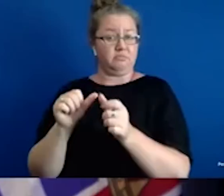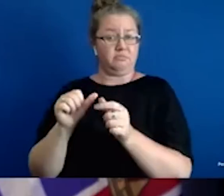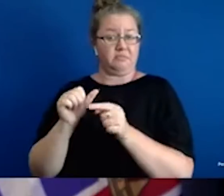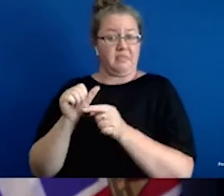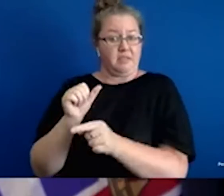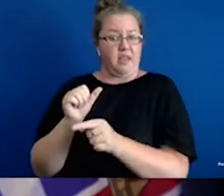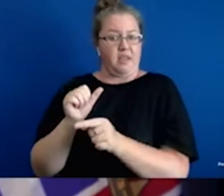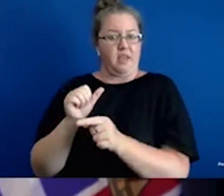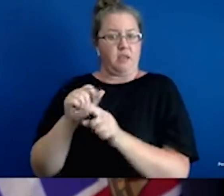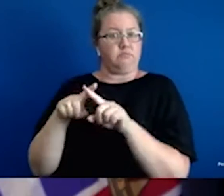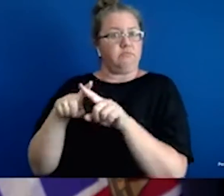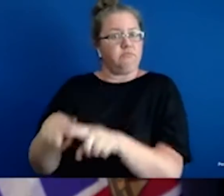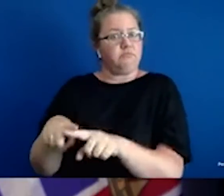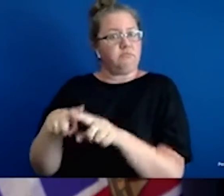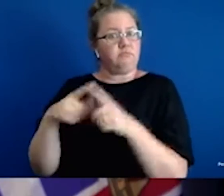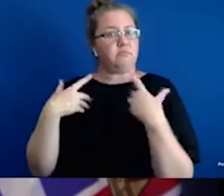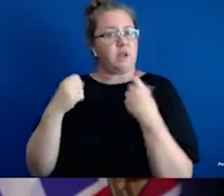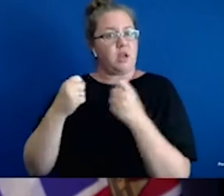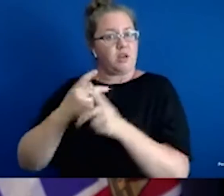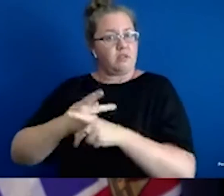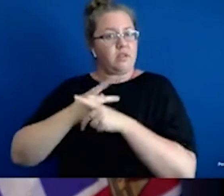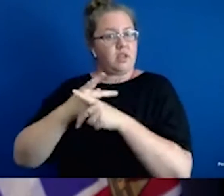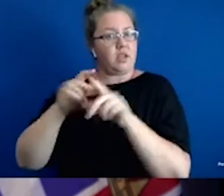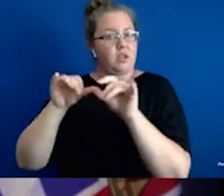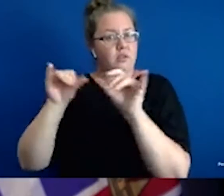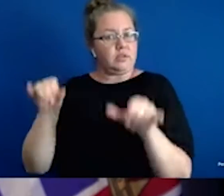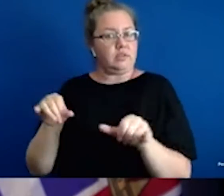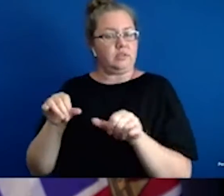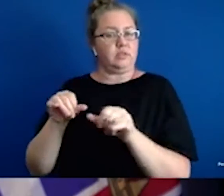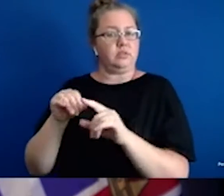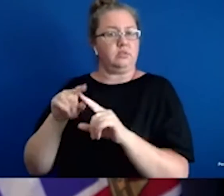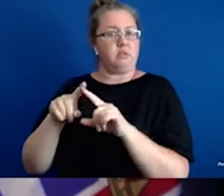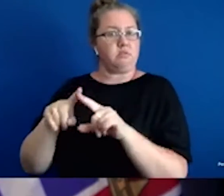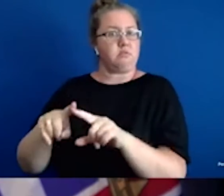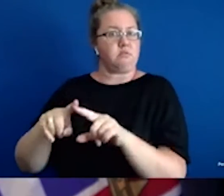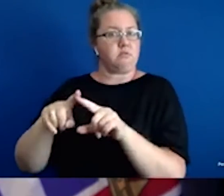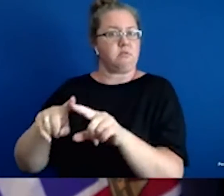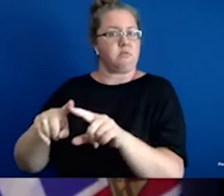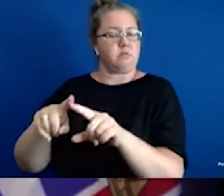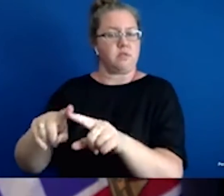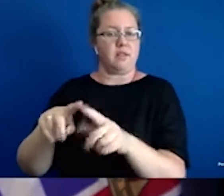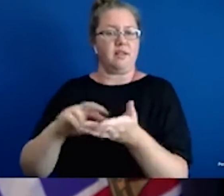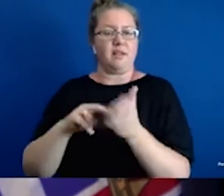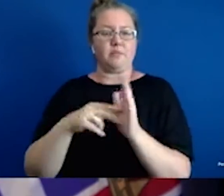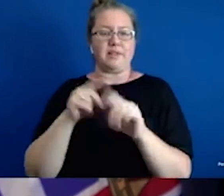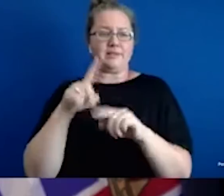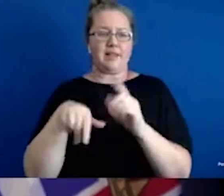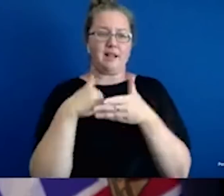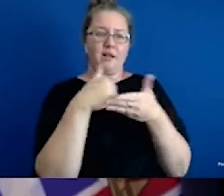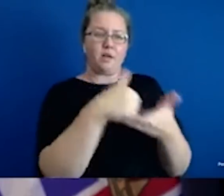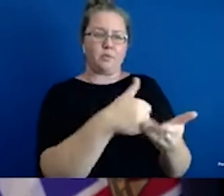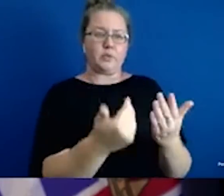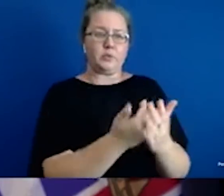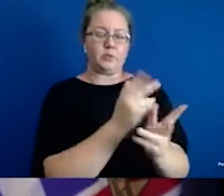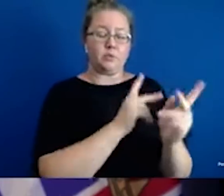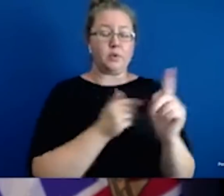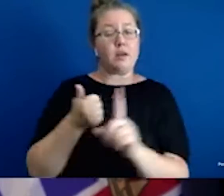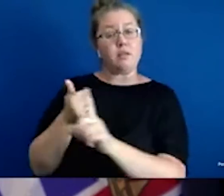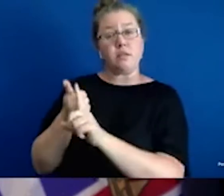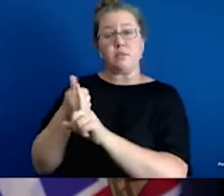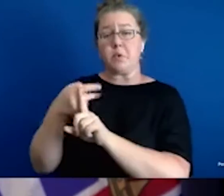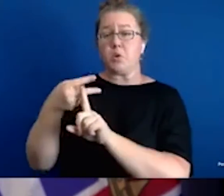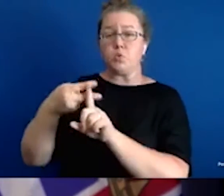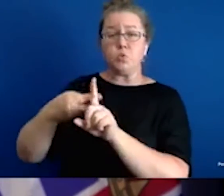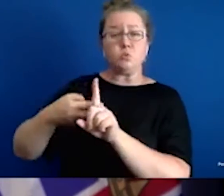use resources from the healthcare system. And if 2 months after developing symptoms, are